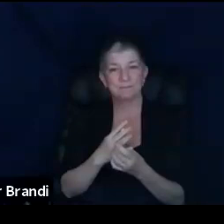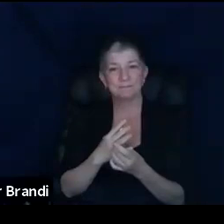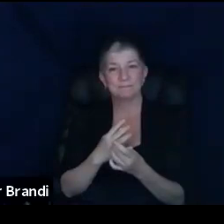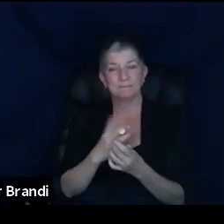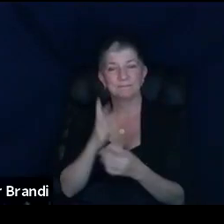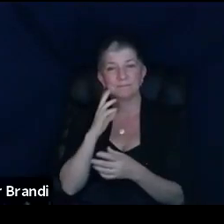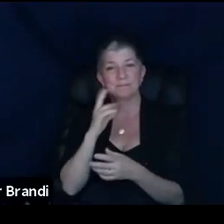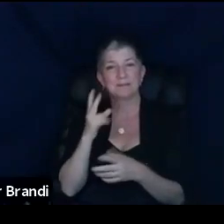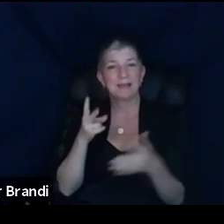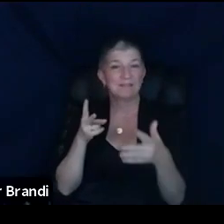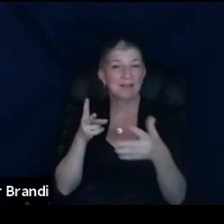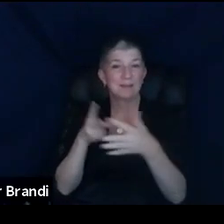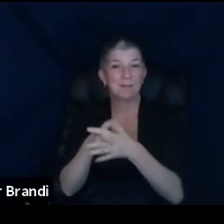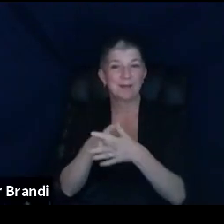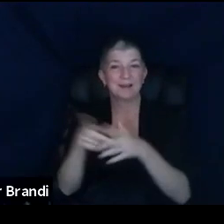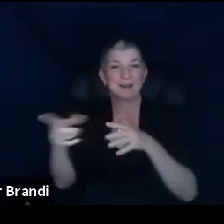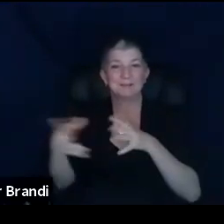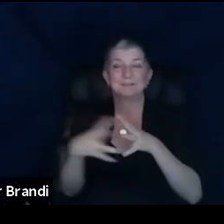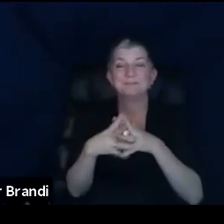in.